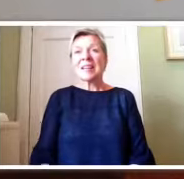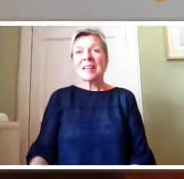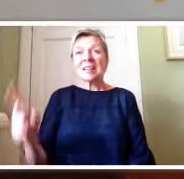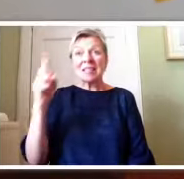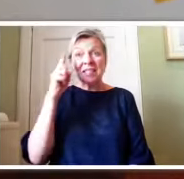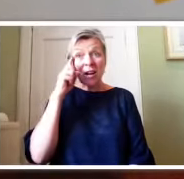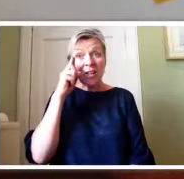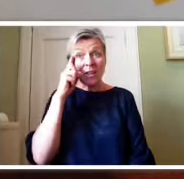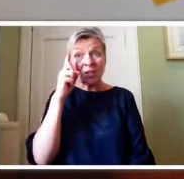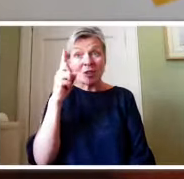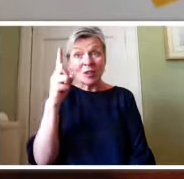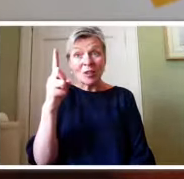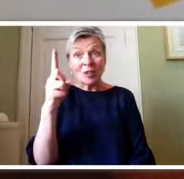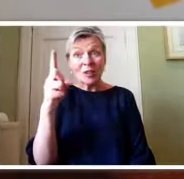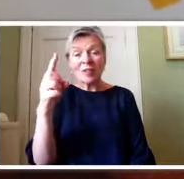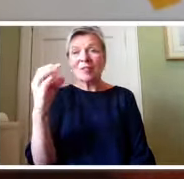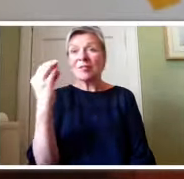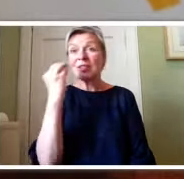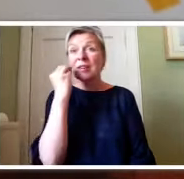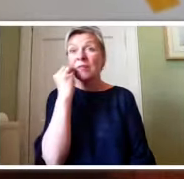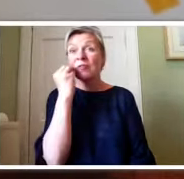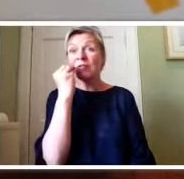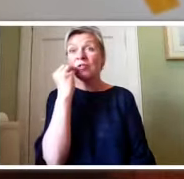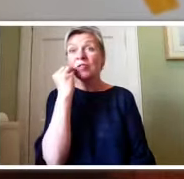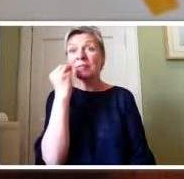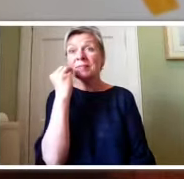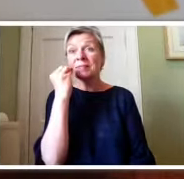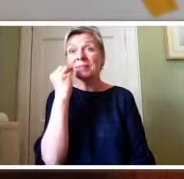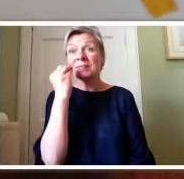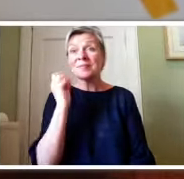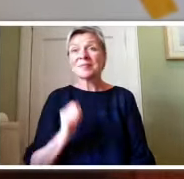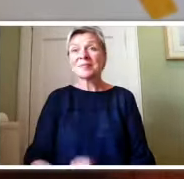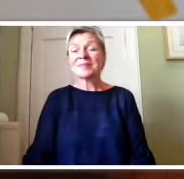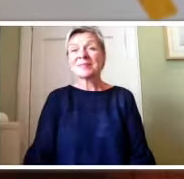He started to look for some food.